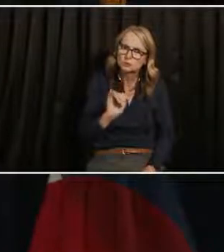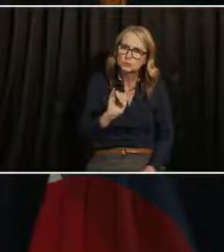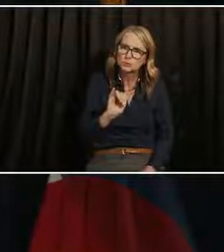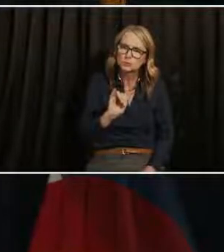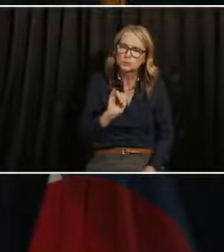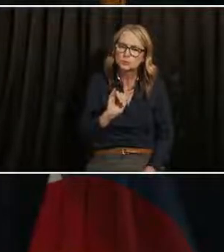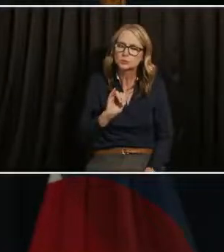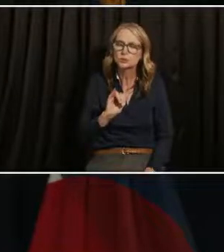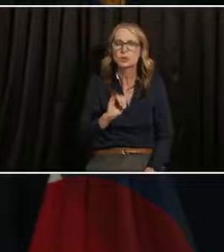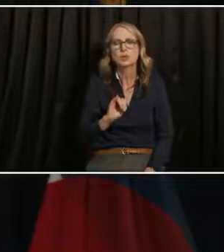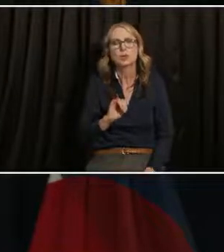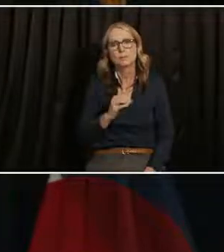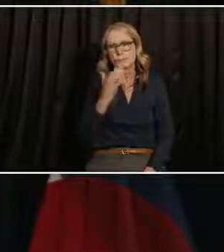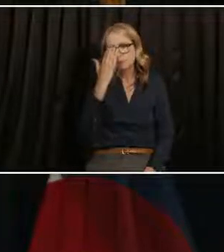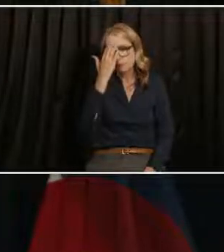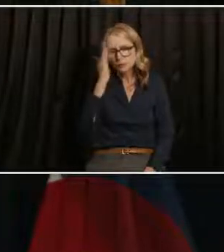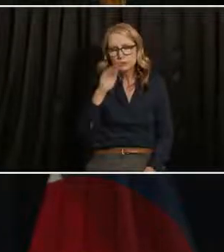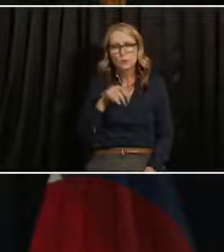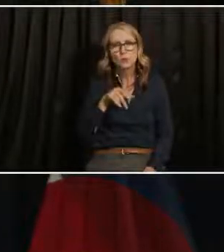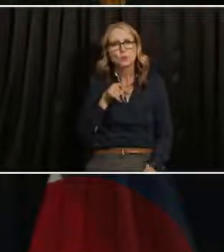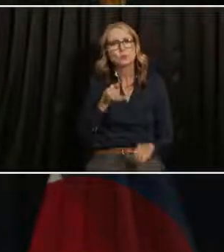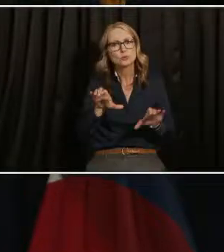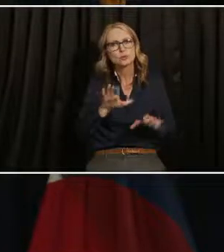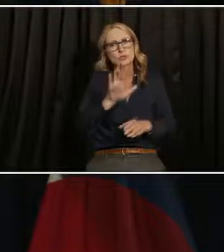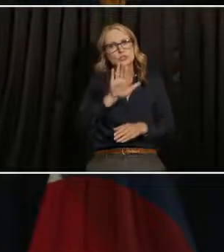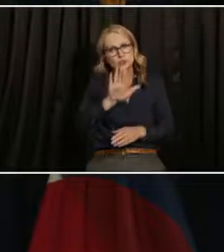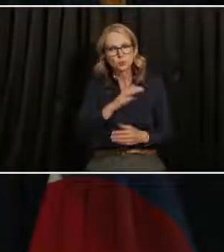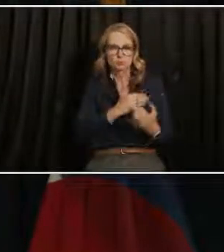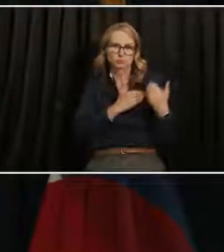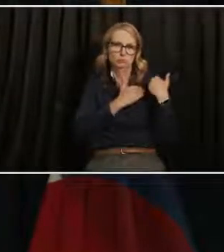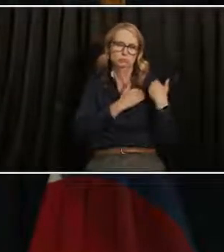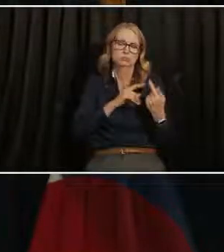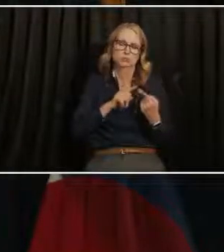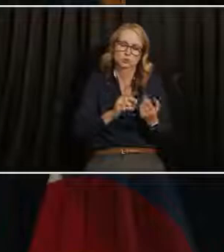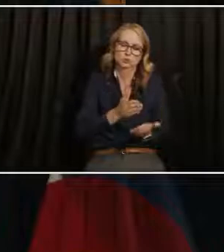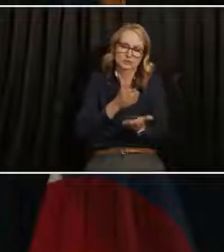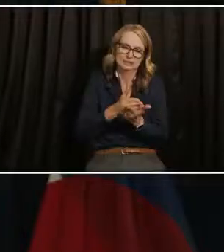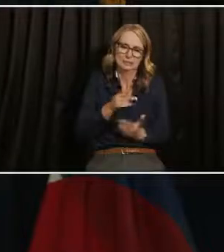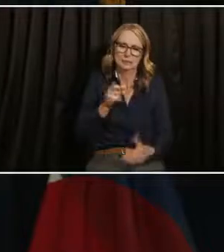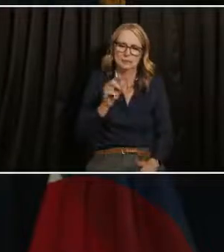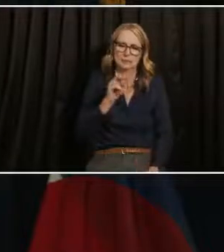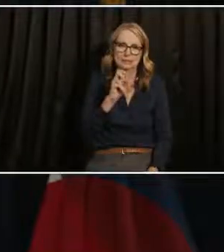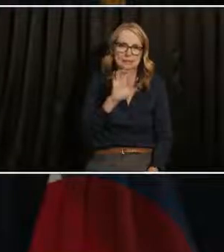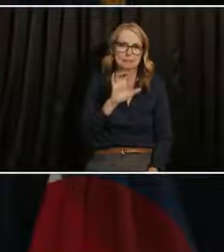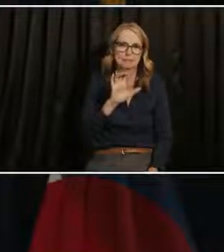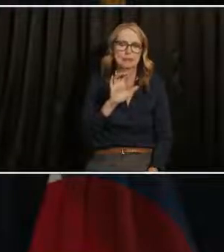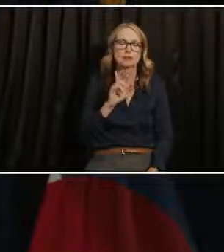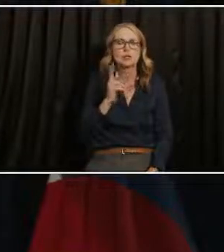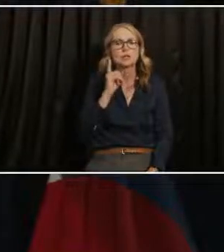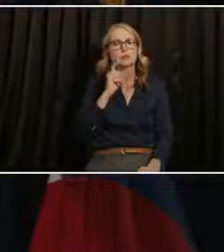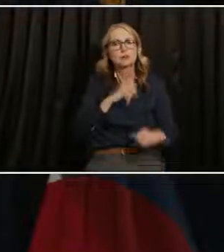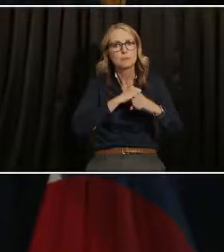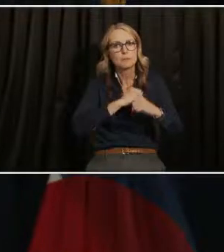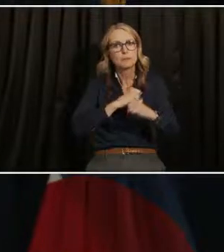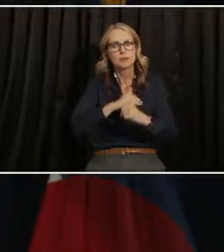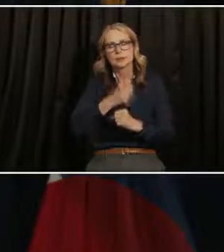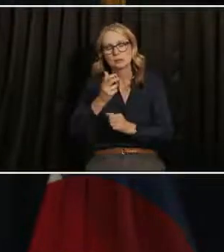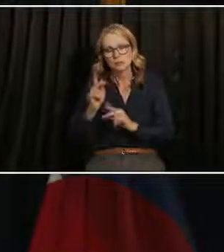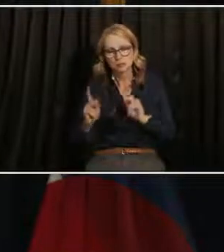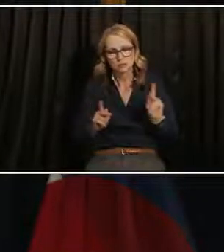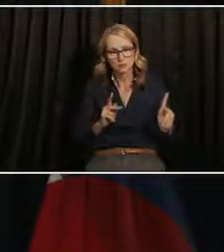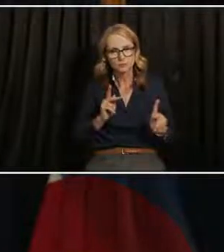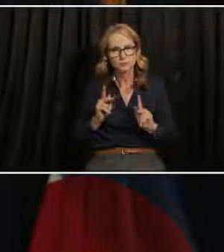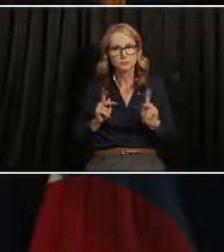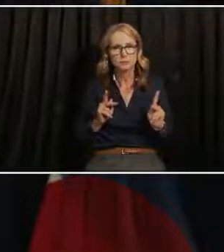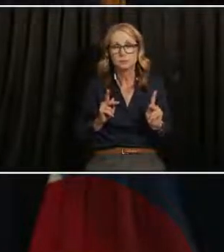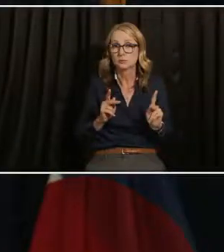know that you are doing your part to end the pandemic, which means saving the lives of people whose faces you may never see, that you may